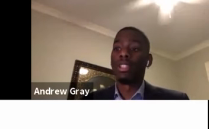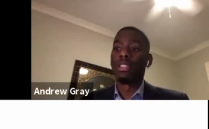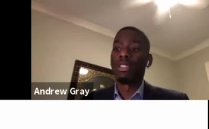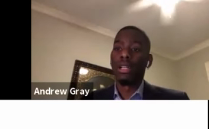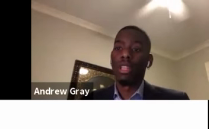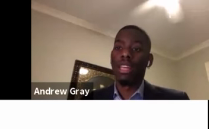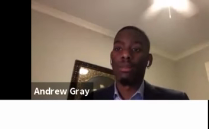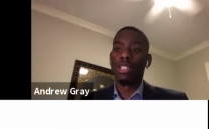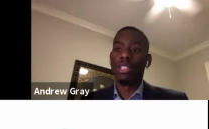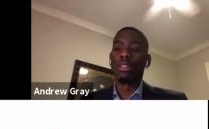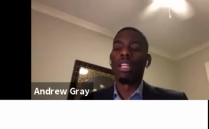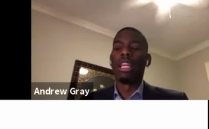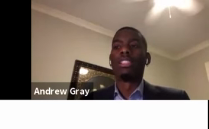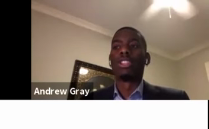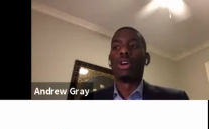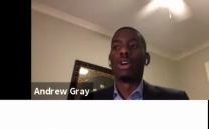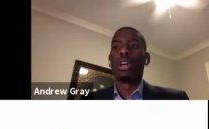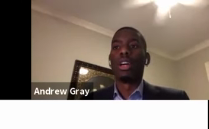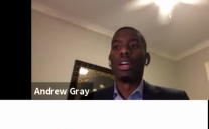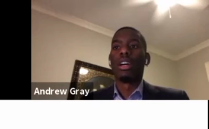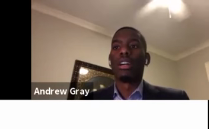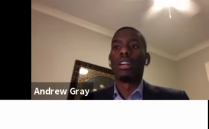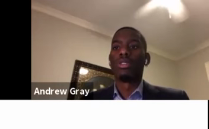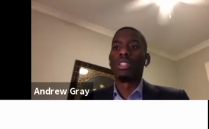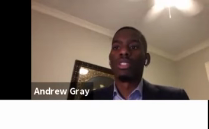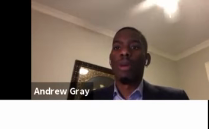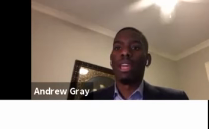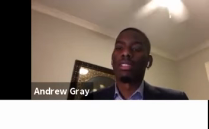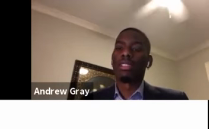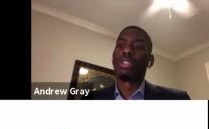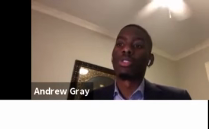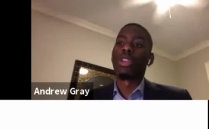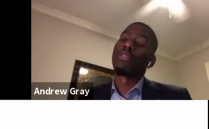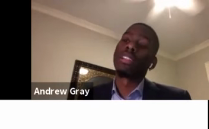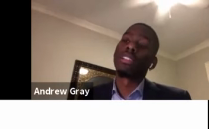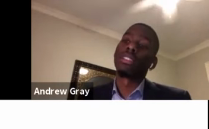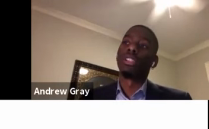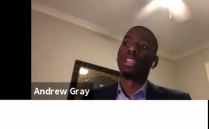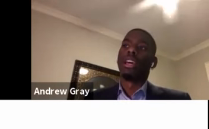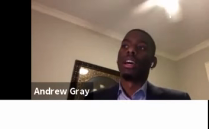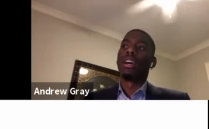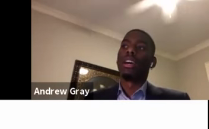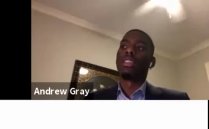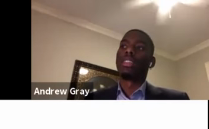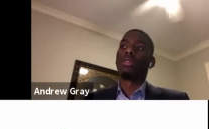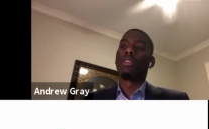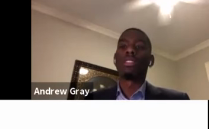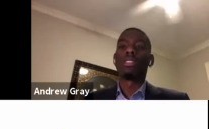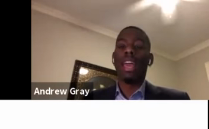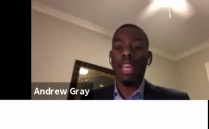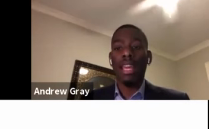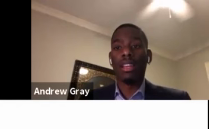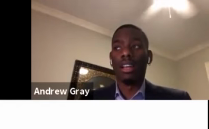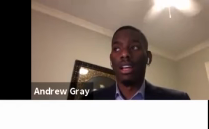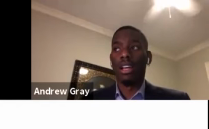that I loved, that I cared much about. And so it was just about making a solution or trying to find a solution that would